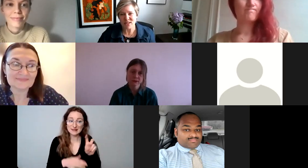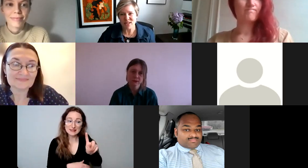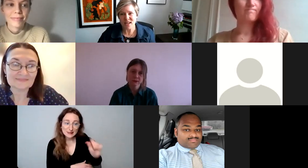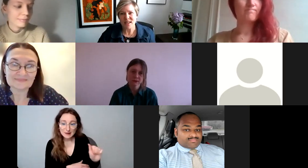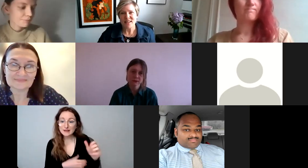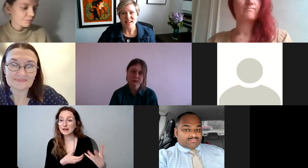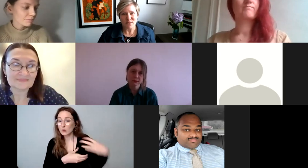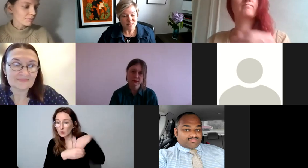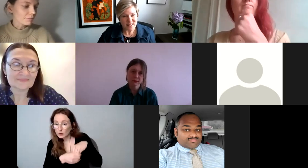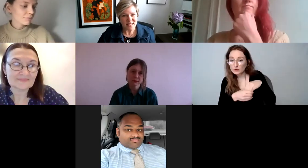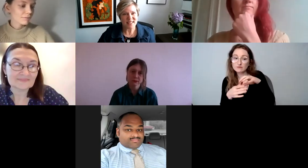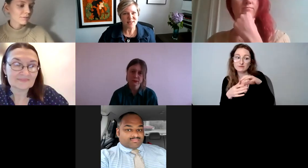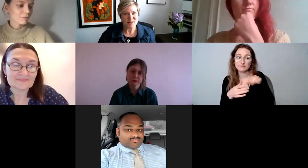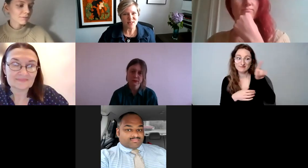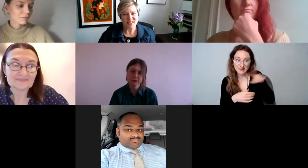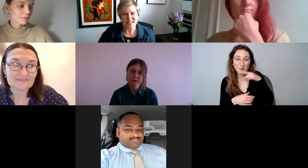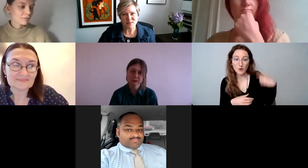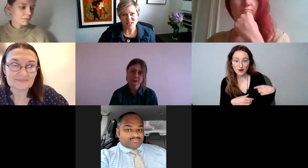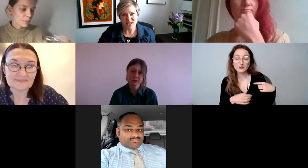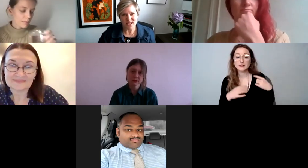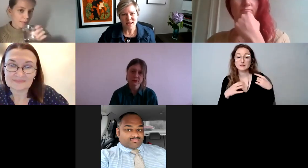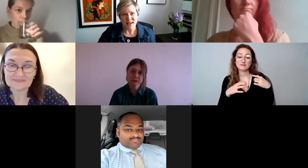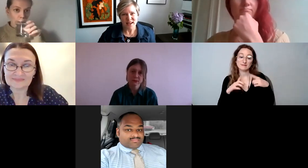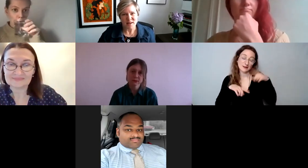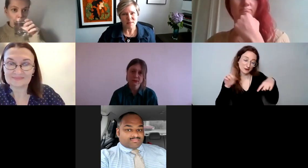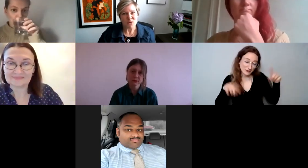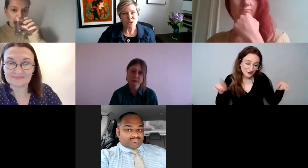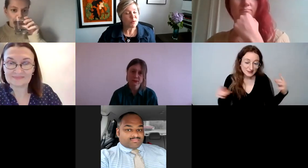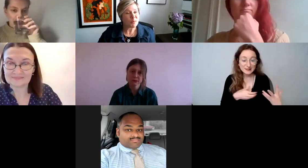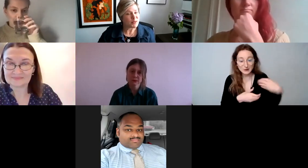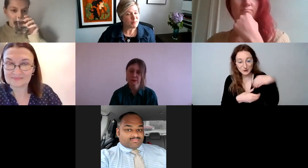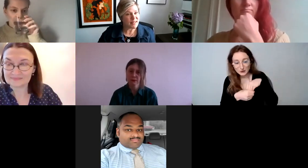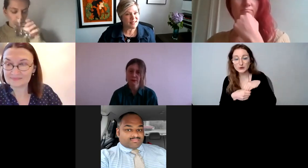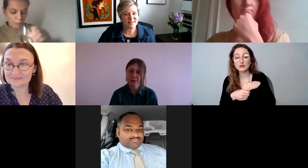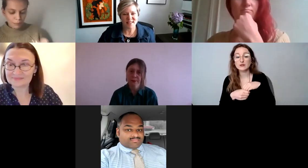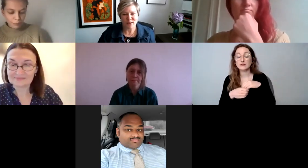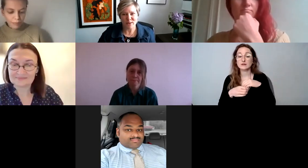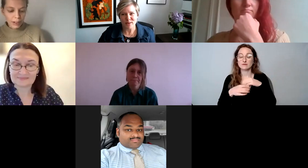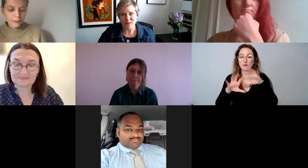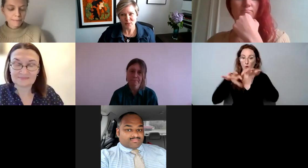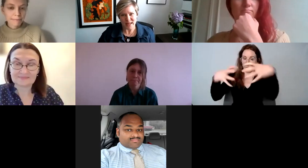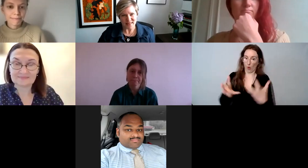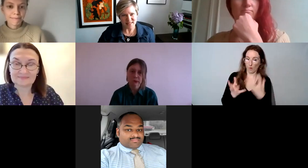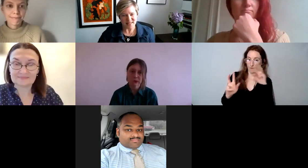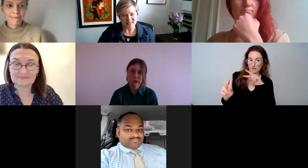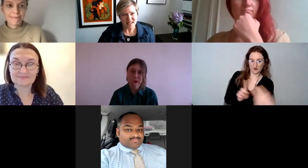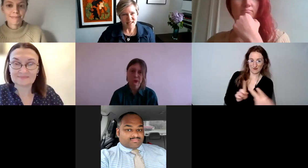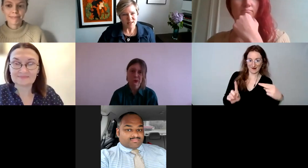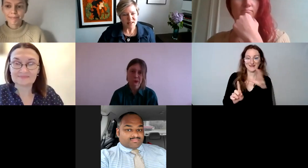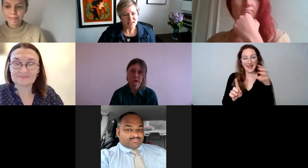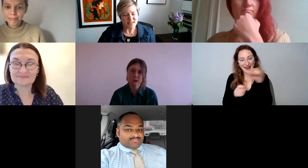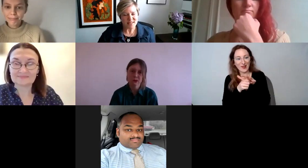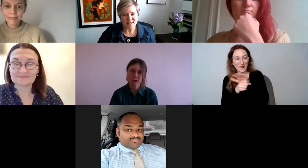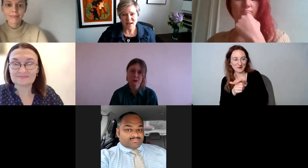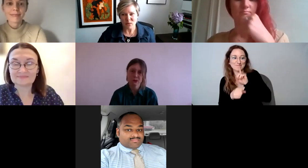in Russia, diversity and inclusion in Russia, global perspectives and local social realities.